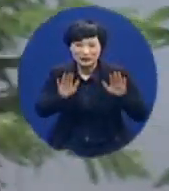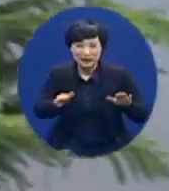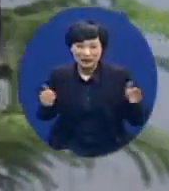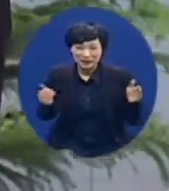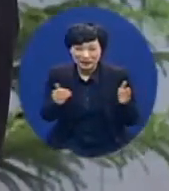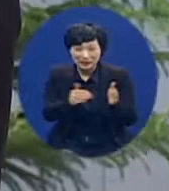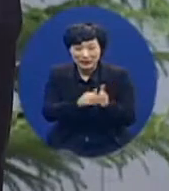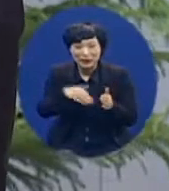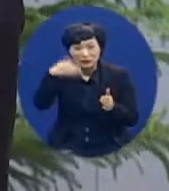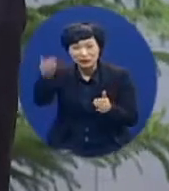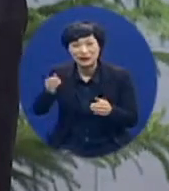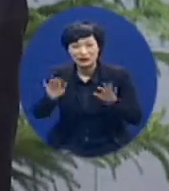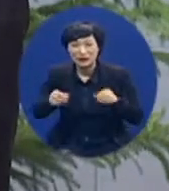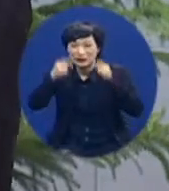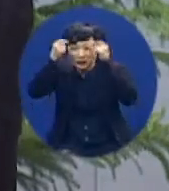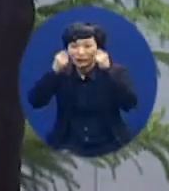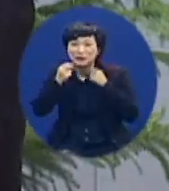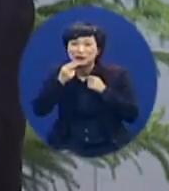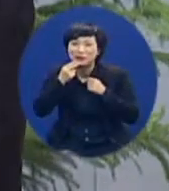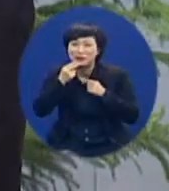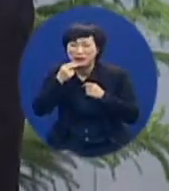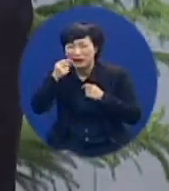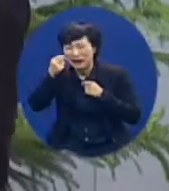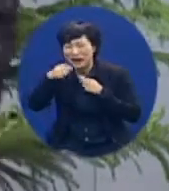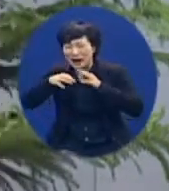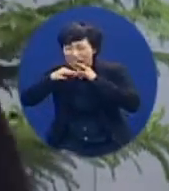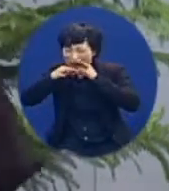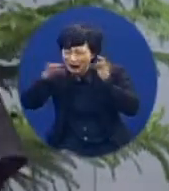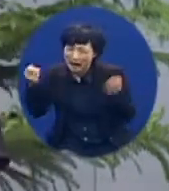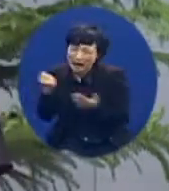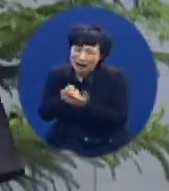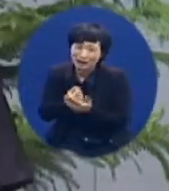of heaven by the blood of Jesus,